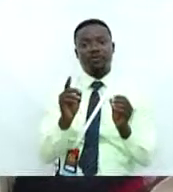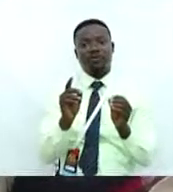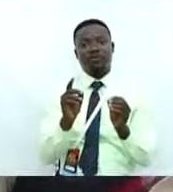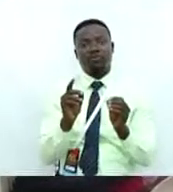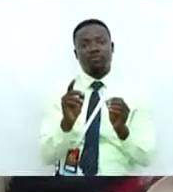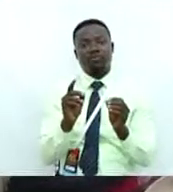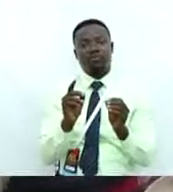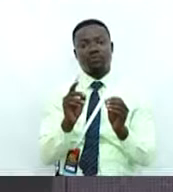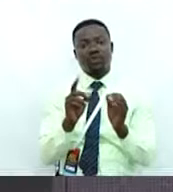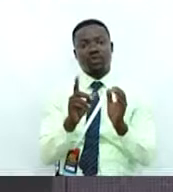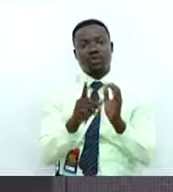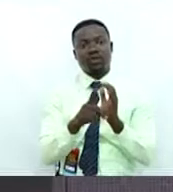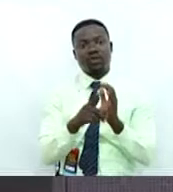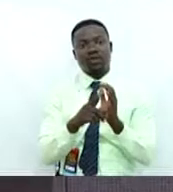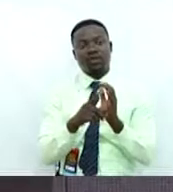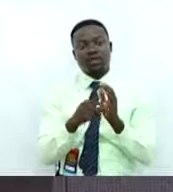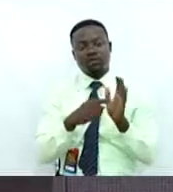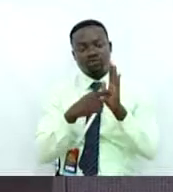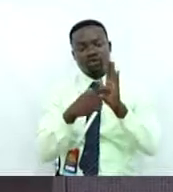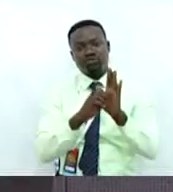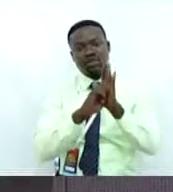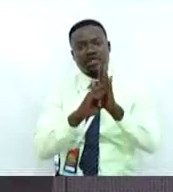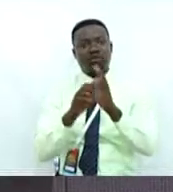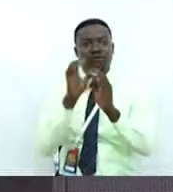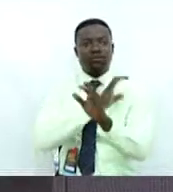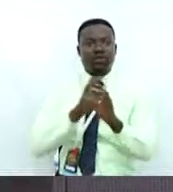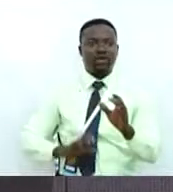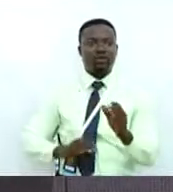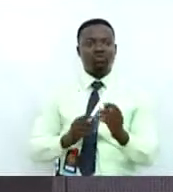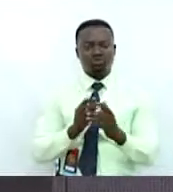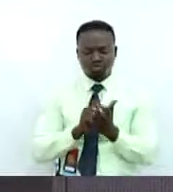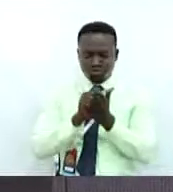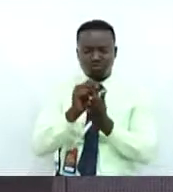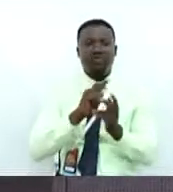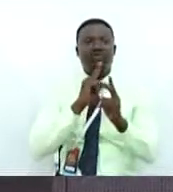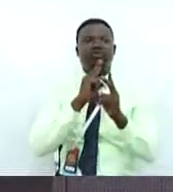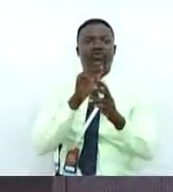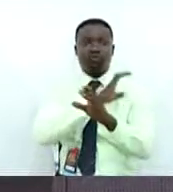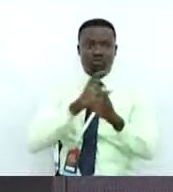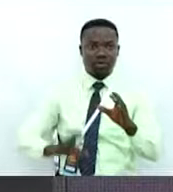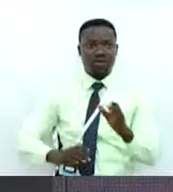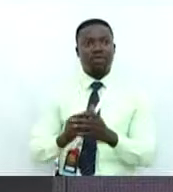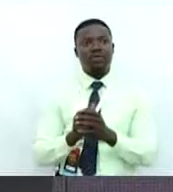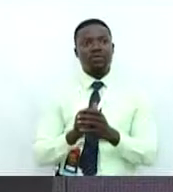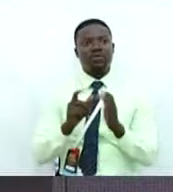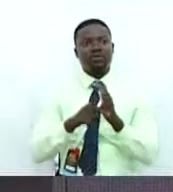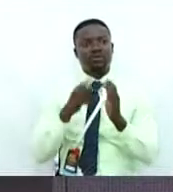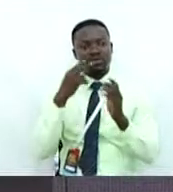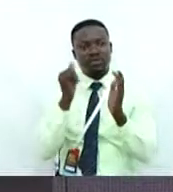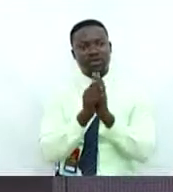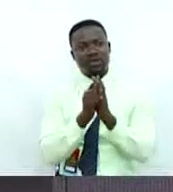become the true examples of Christ, the true voices of Christ, wherever we are, you see the